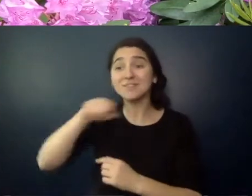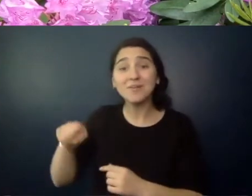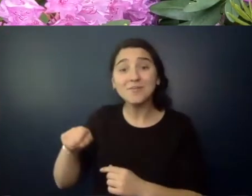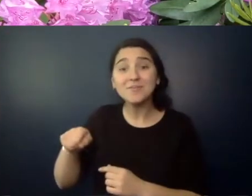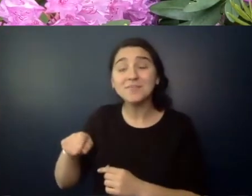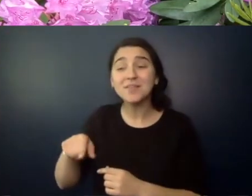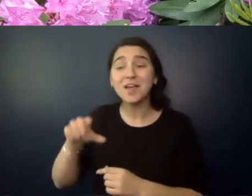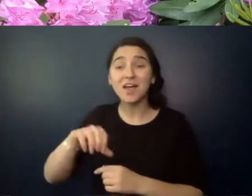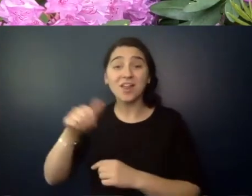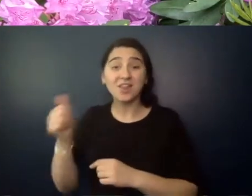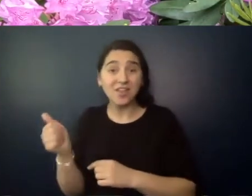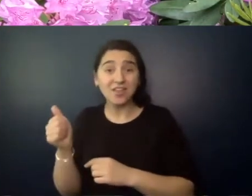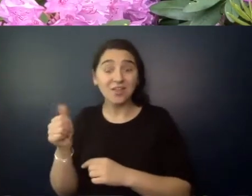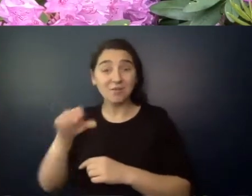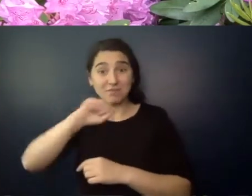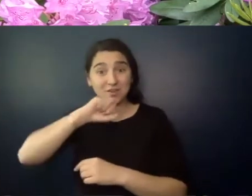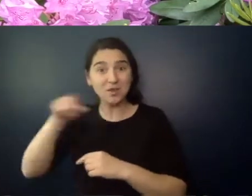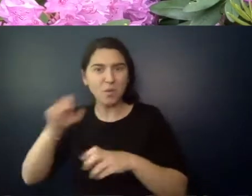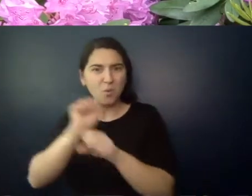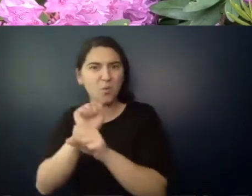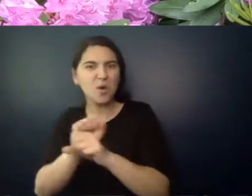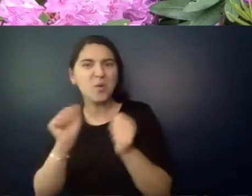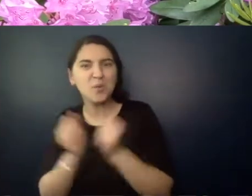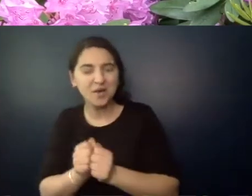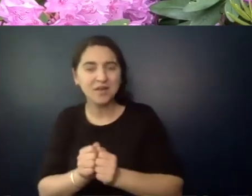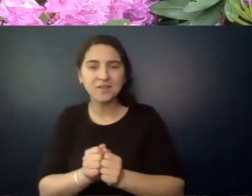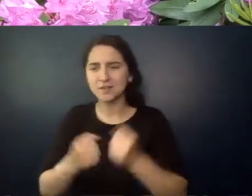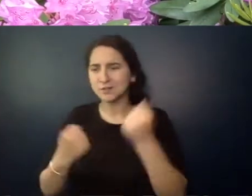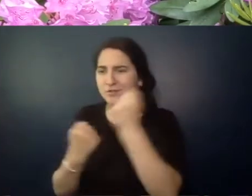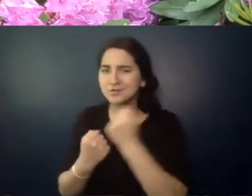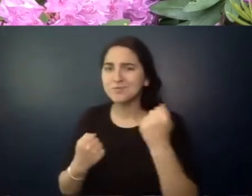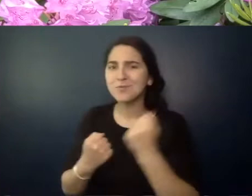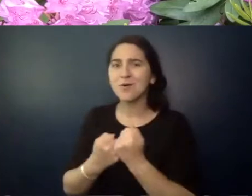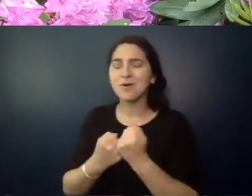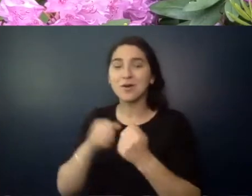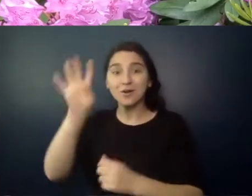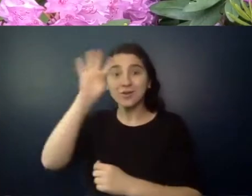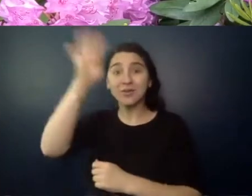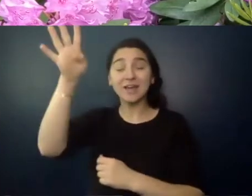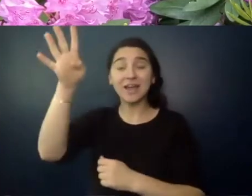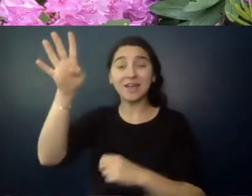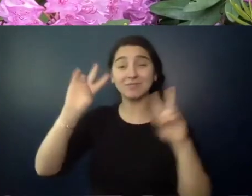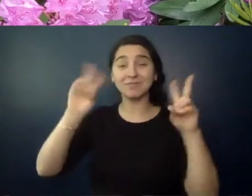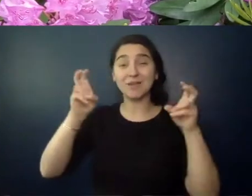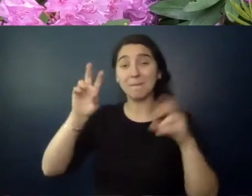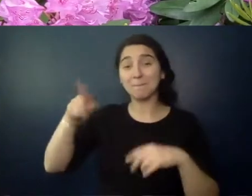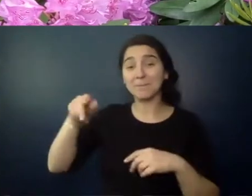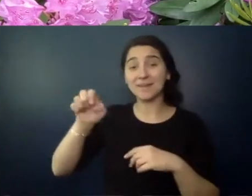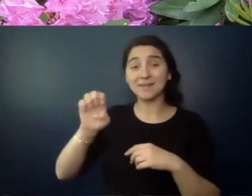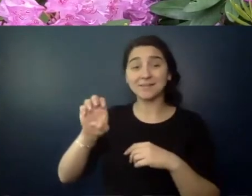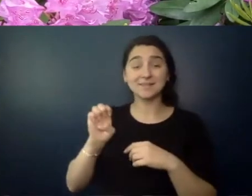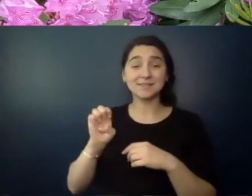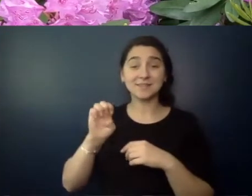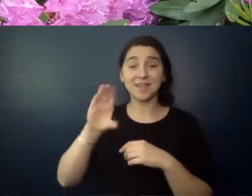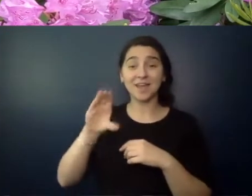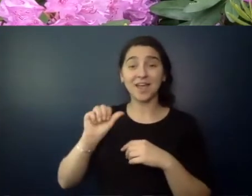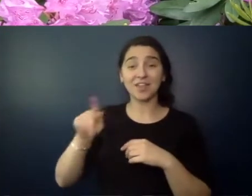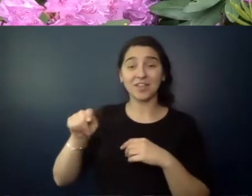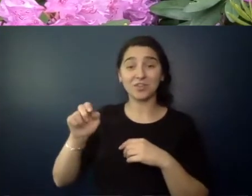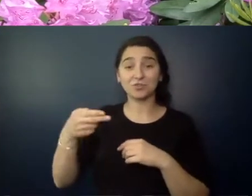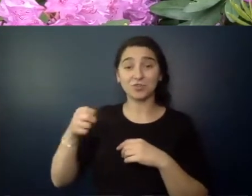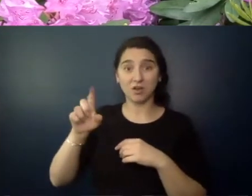Together with Archbishop Malkas, Bishop Ruth Sudan has helped form what is called the